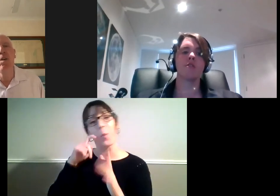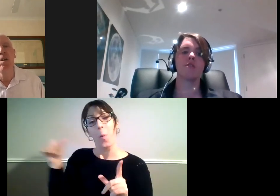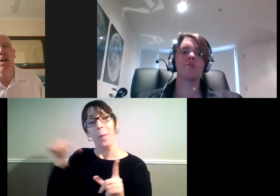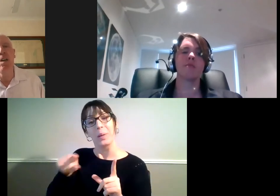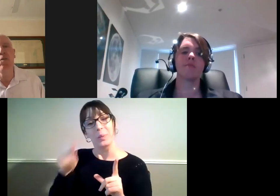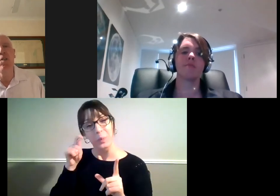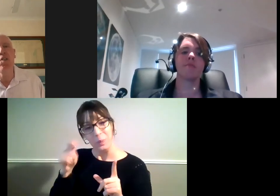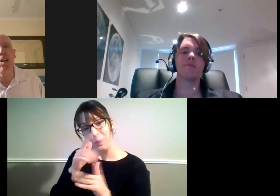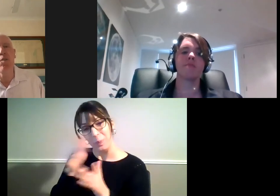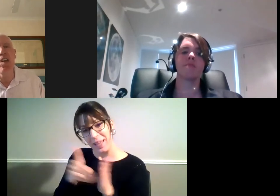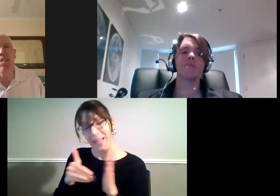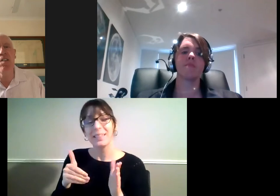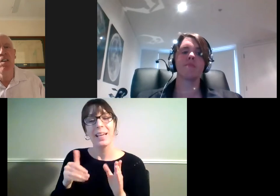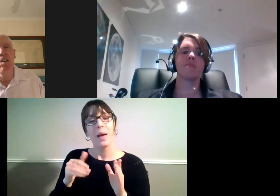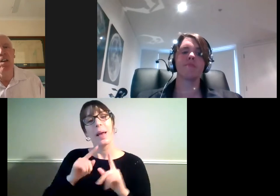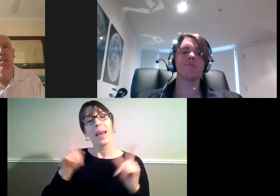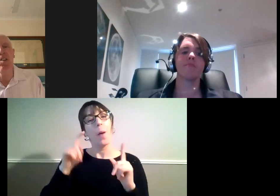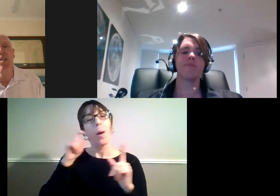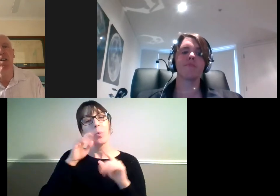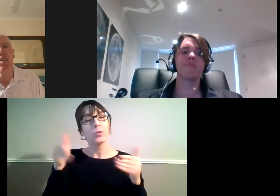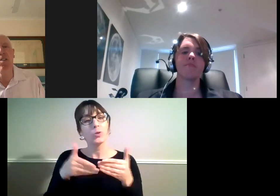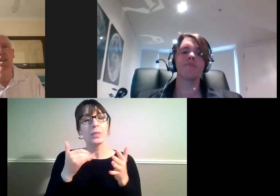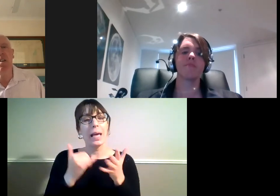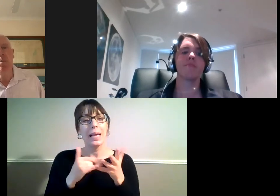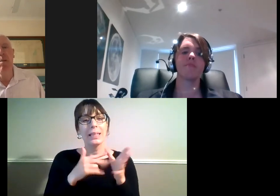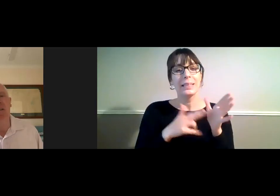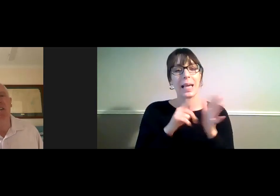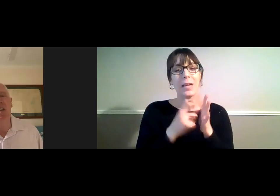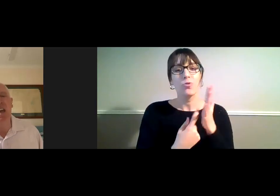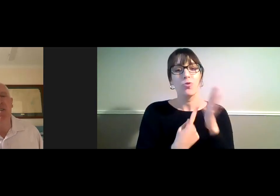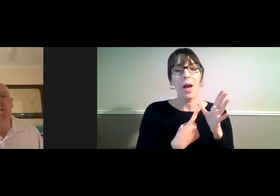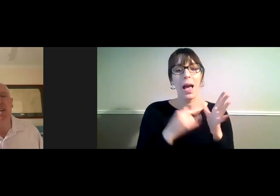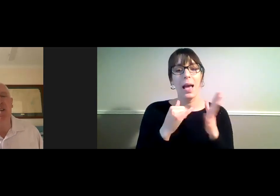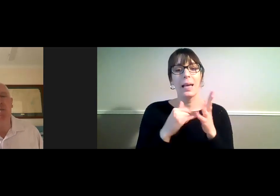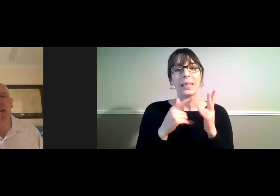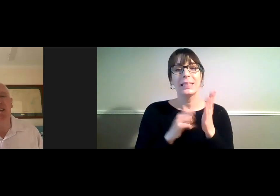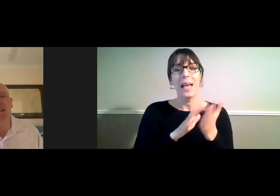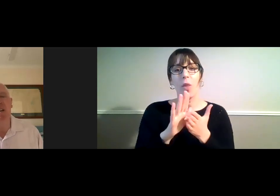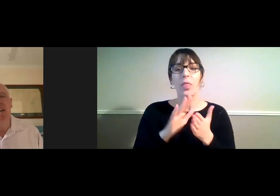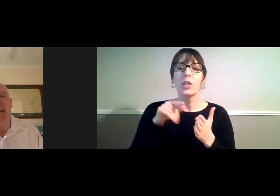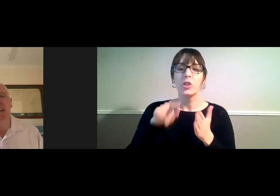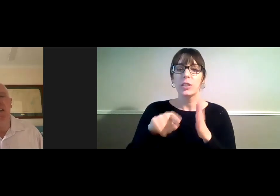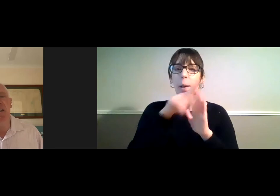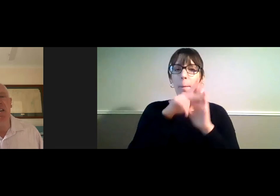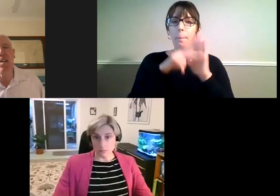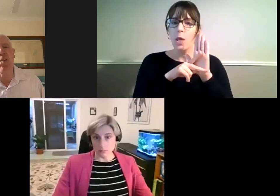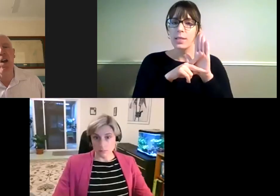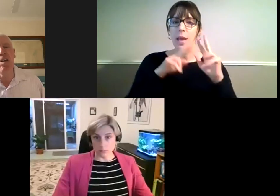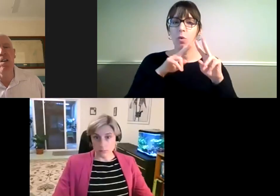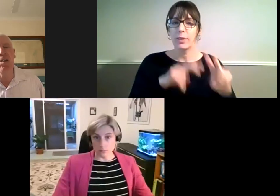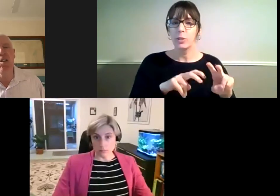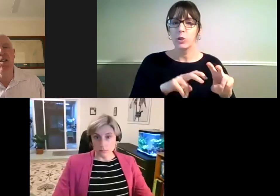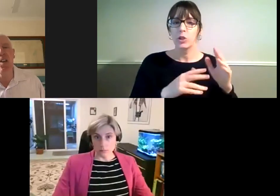going to introduce Sandra South. And Sandra is the policy and research manager at the